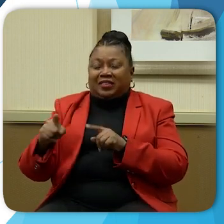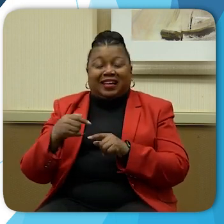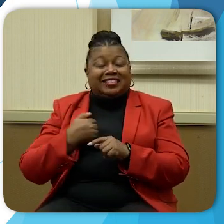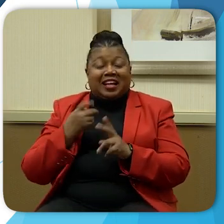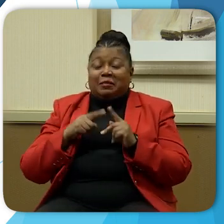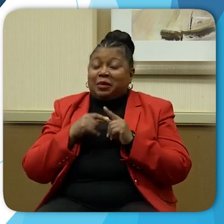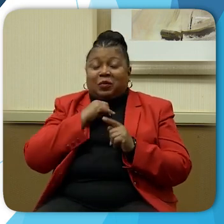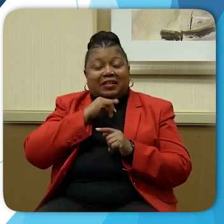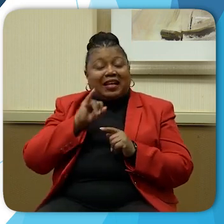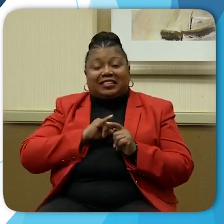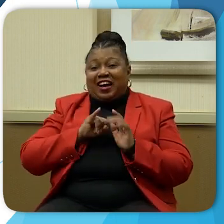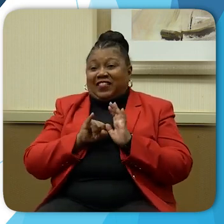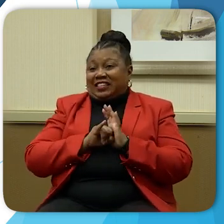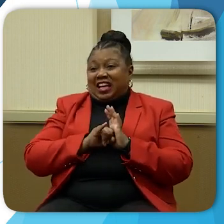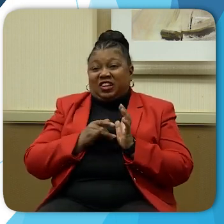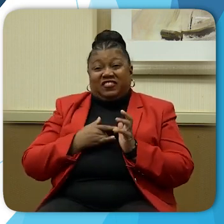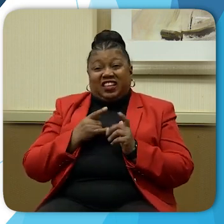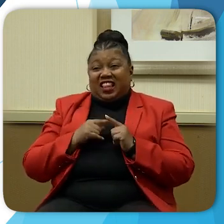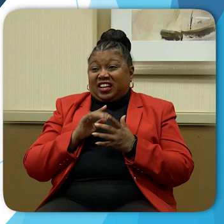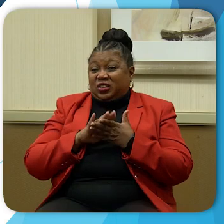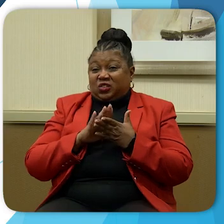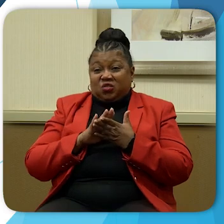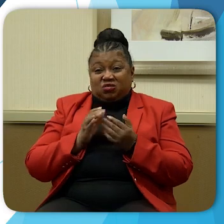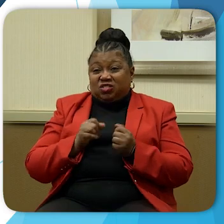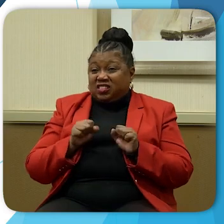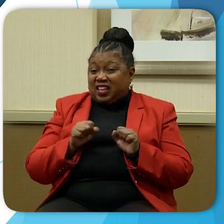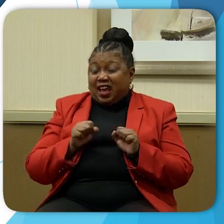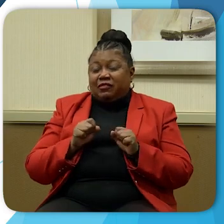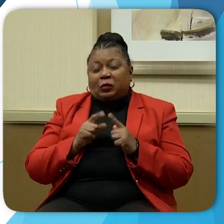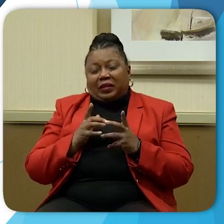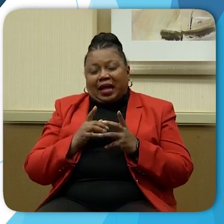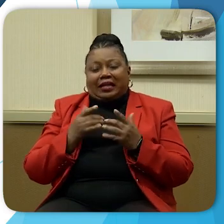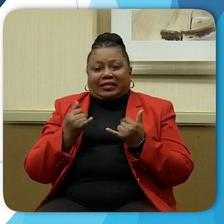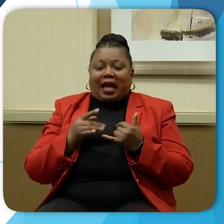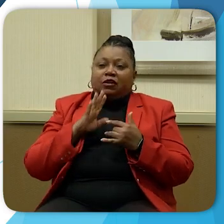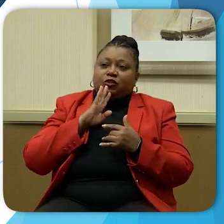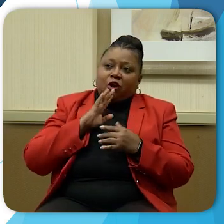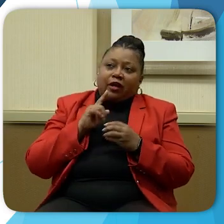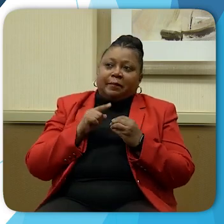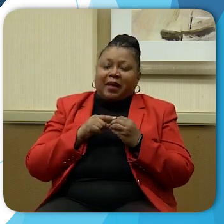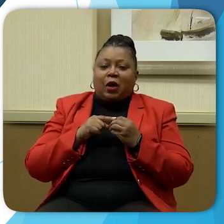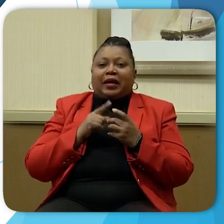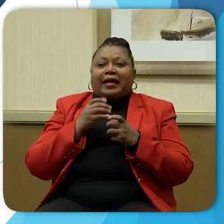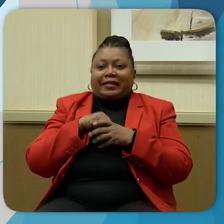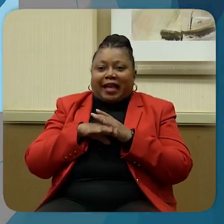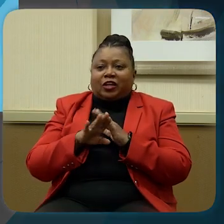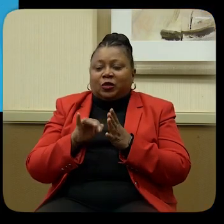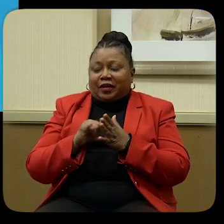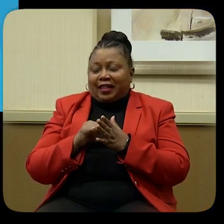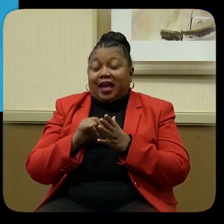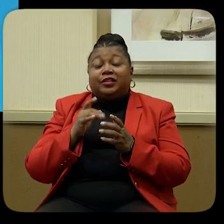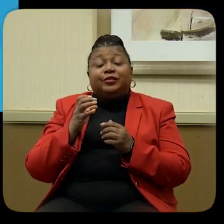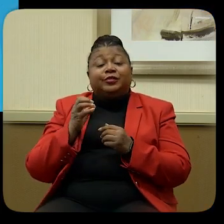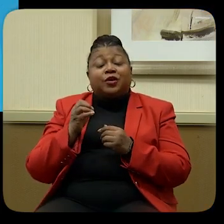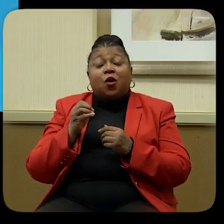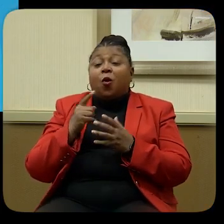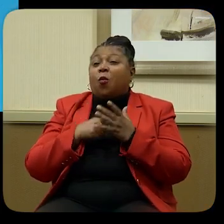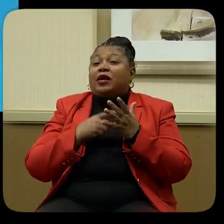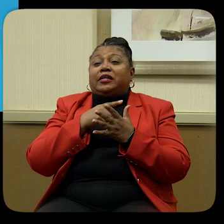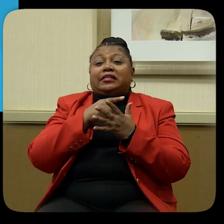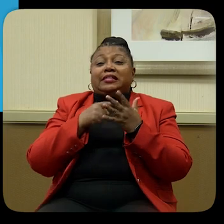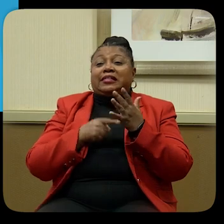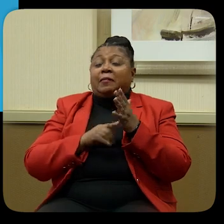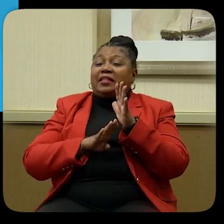going to self-identify, though, if they don't feel like our schools are safe. So we'll kind of now talk about getting into that. So what are